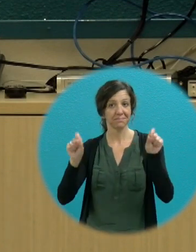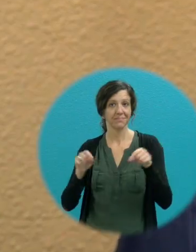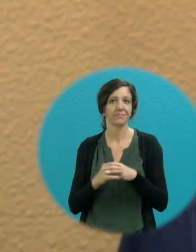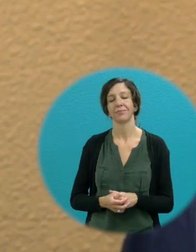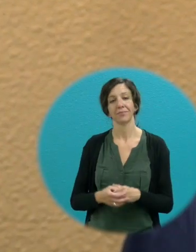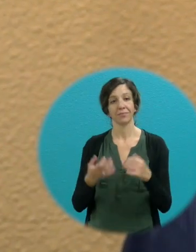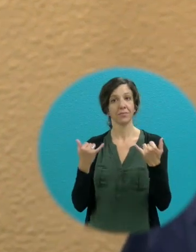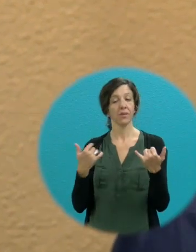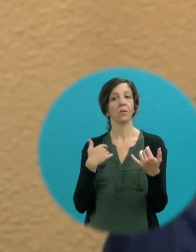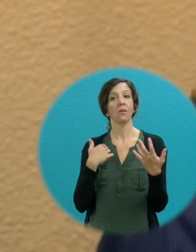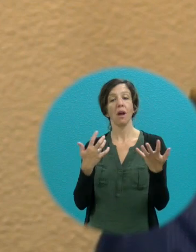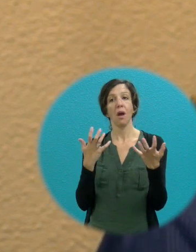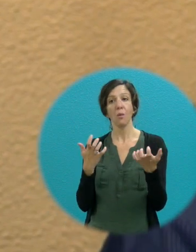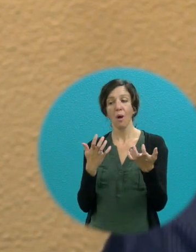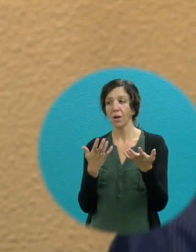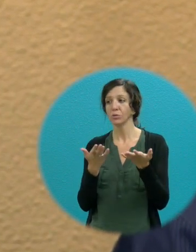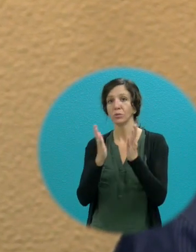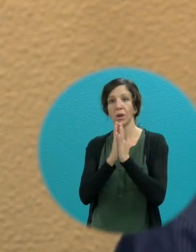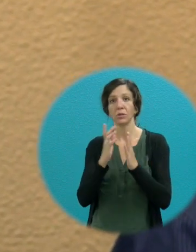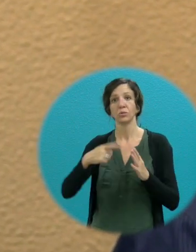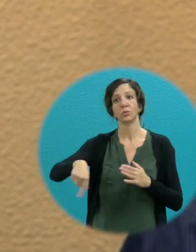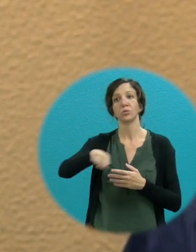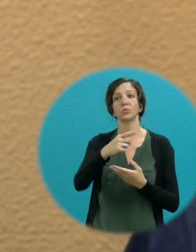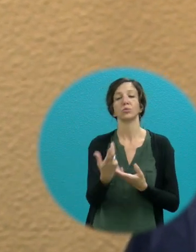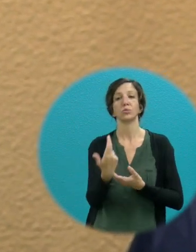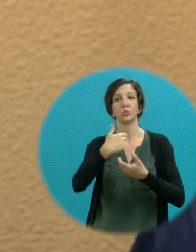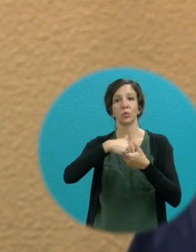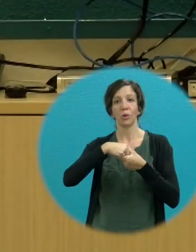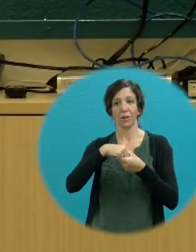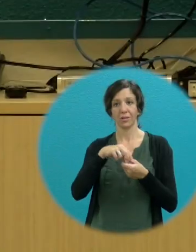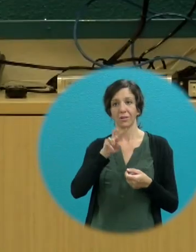ballot. Okay. So what I would like to